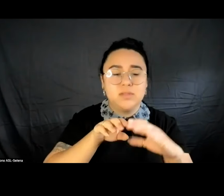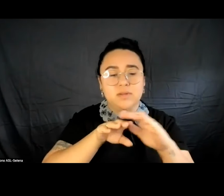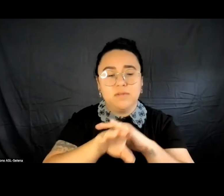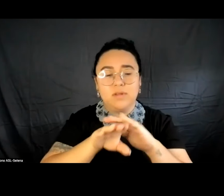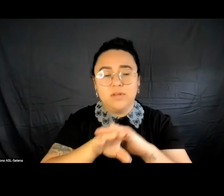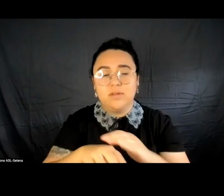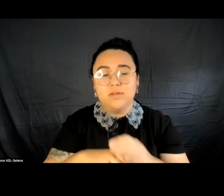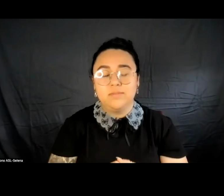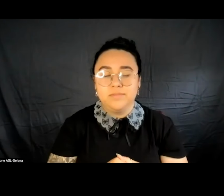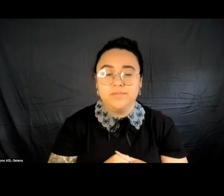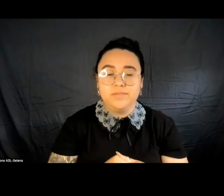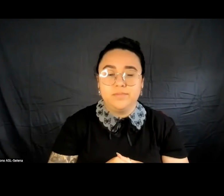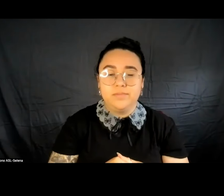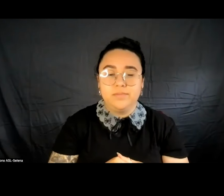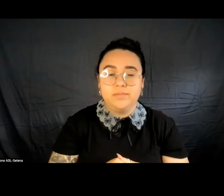I